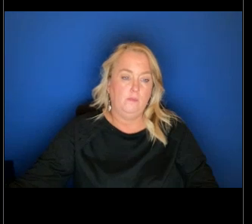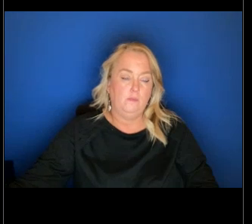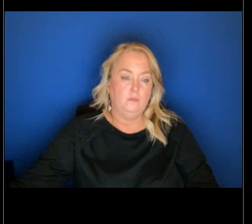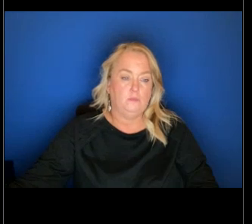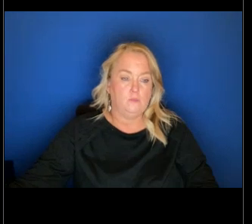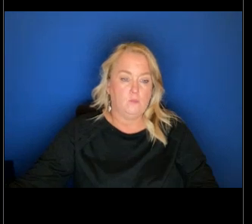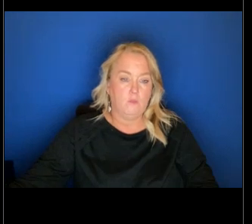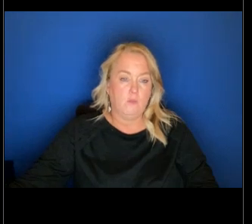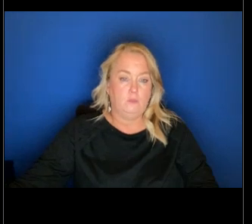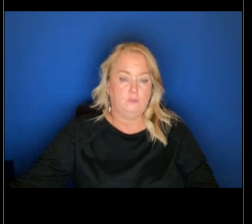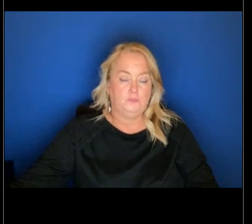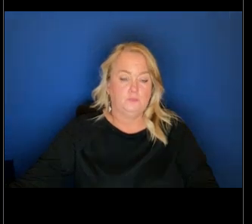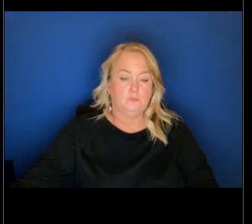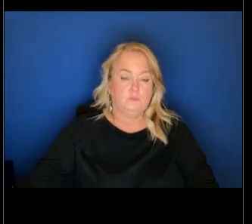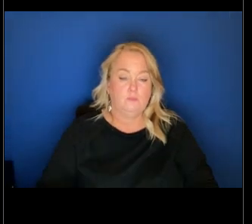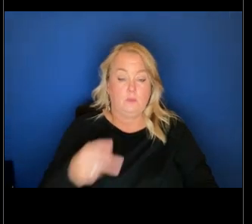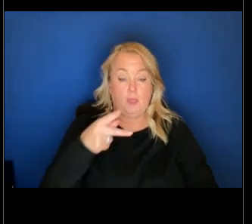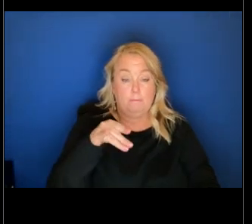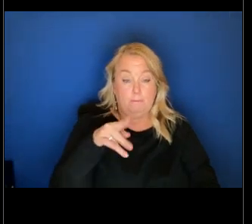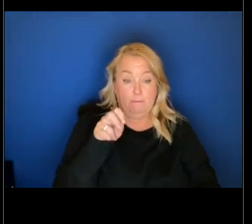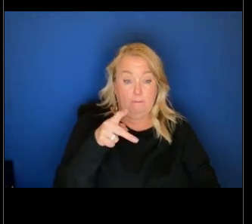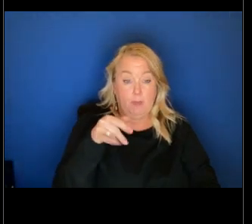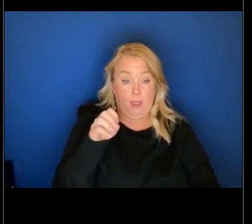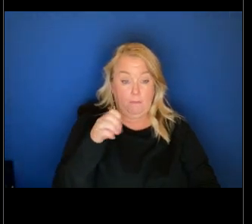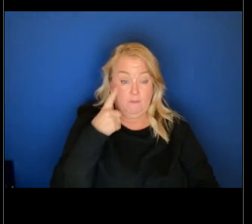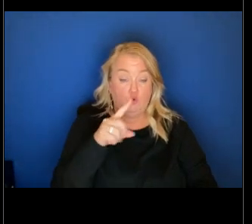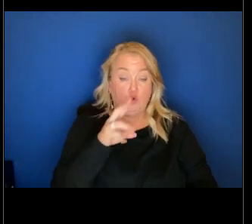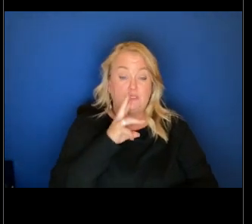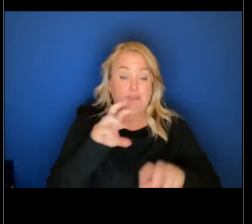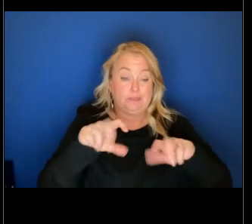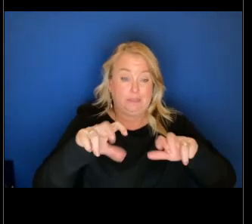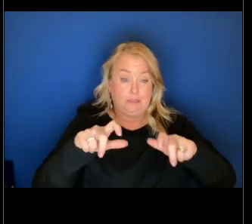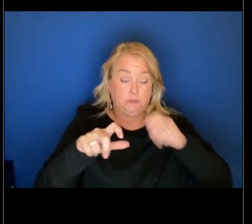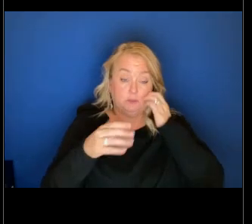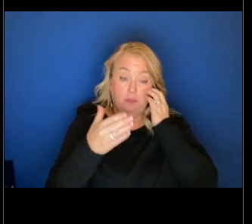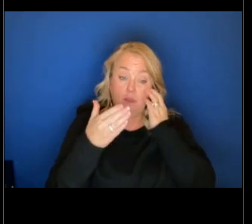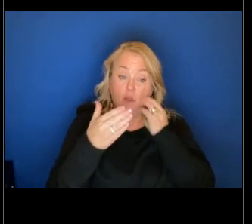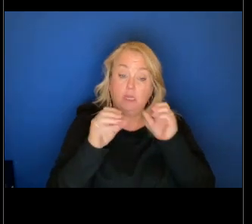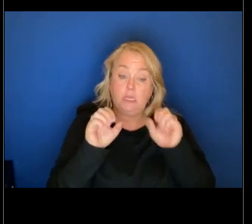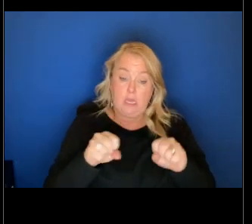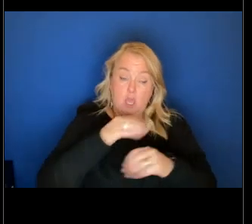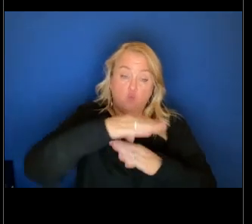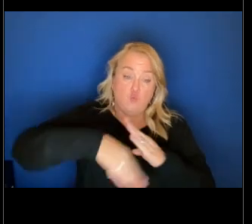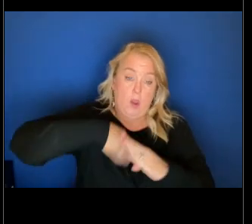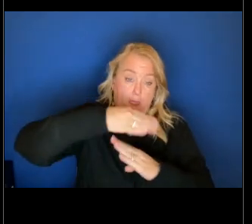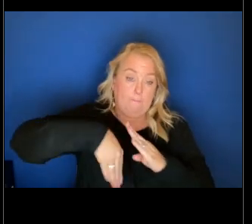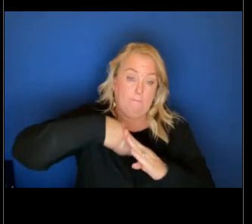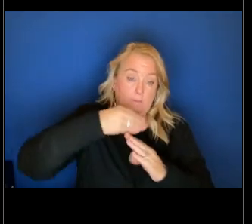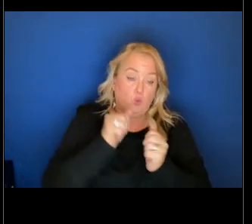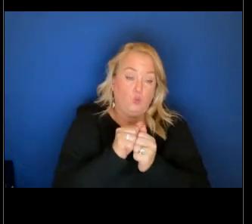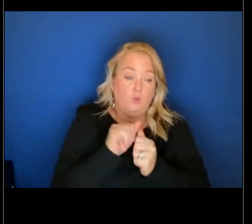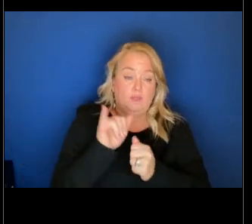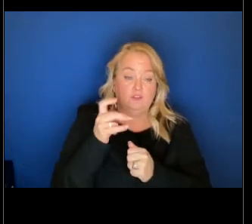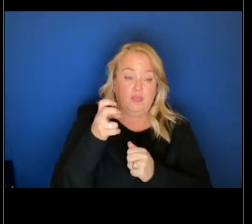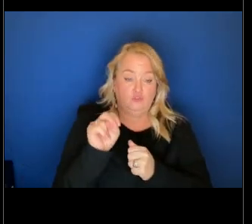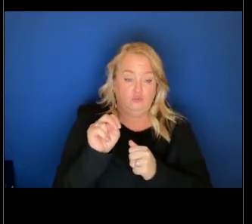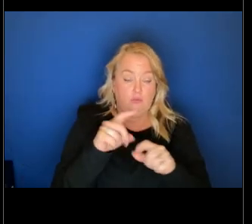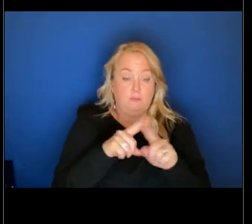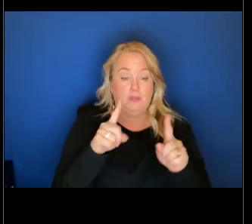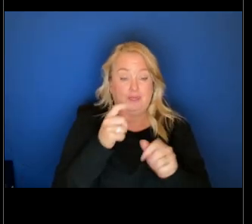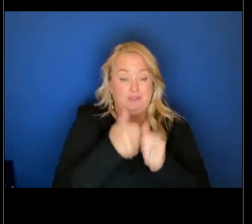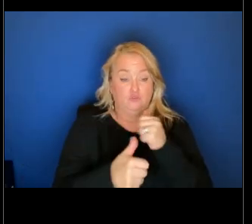Now, pipes at sinks may be wrapped with insulation, but each